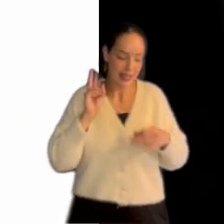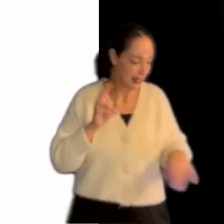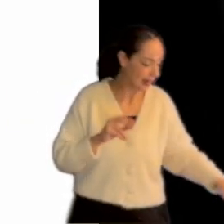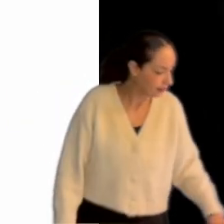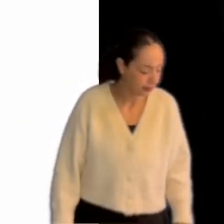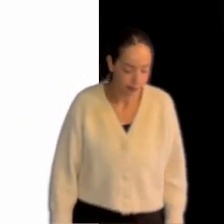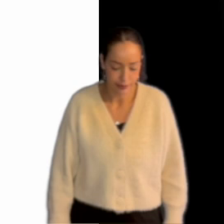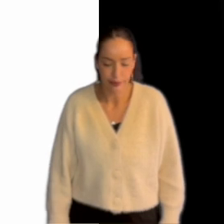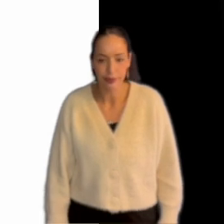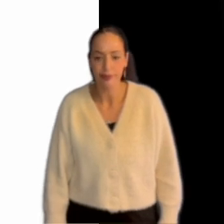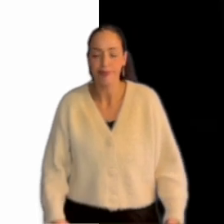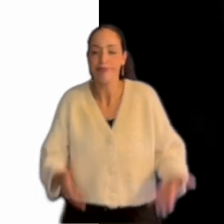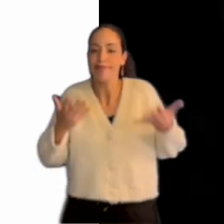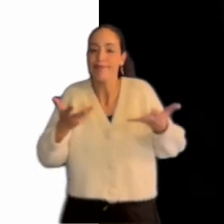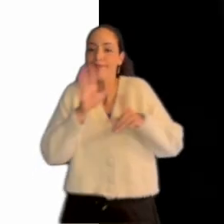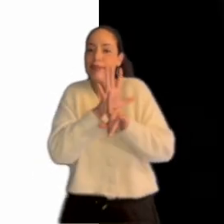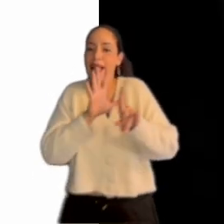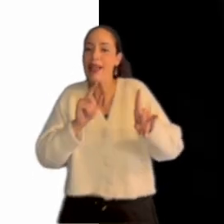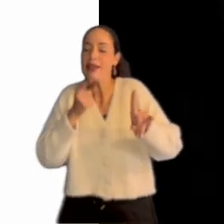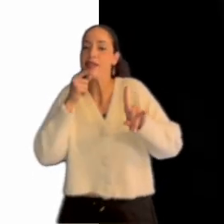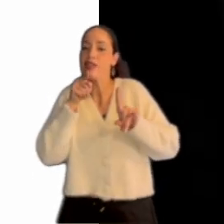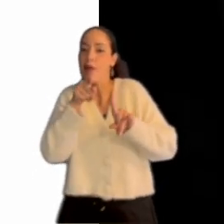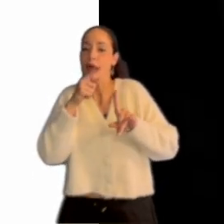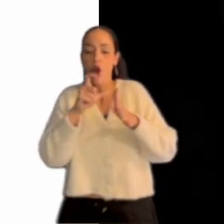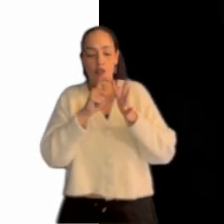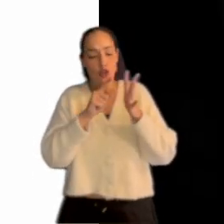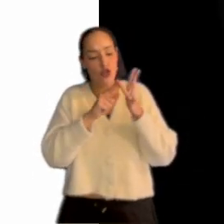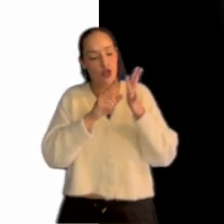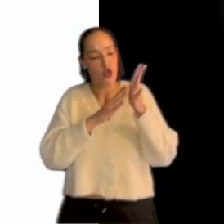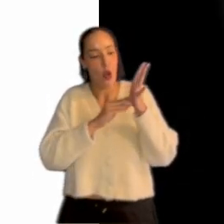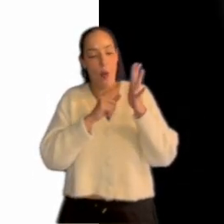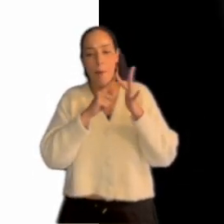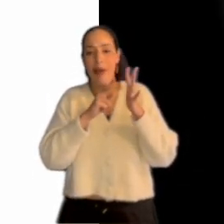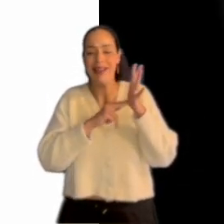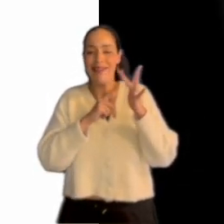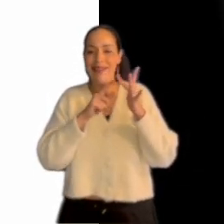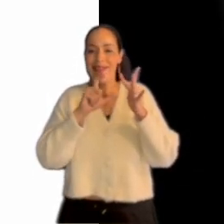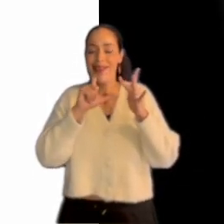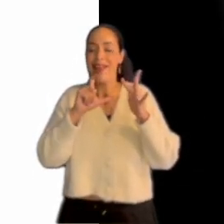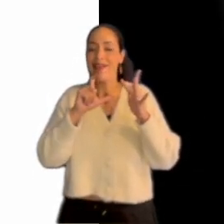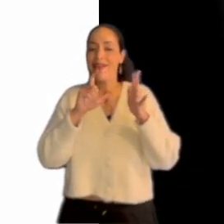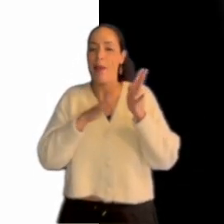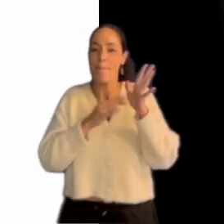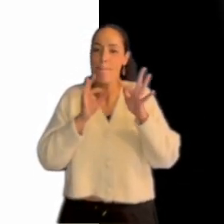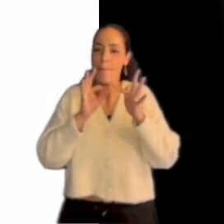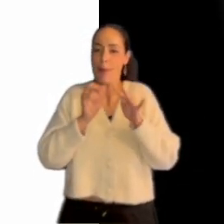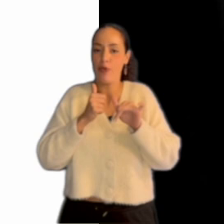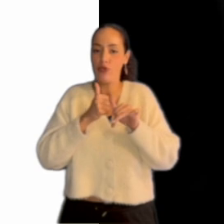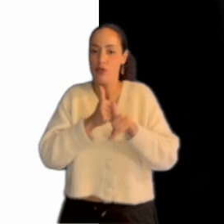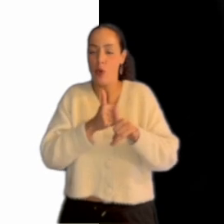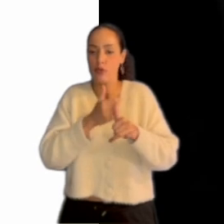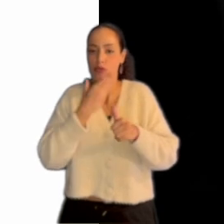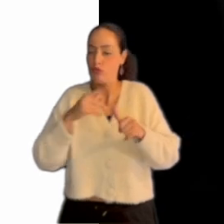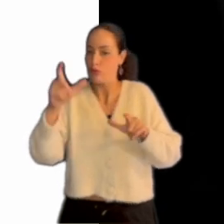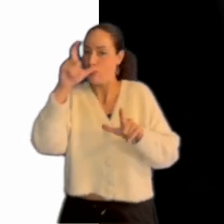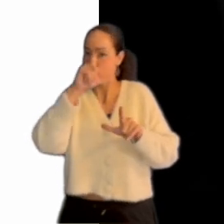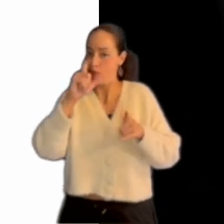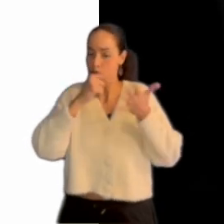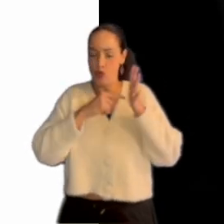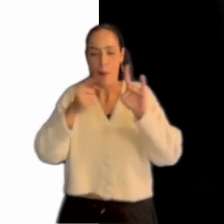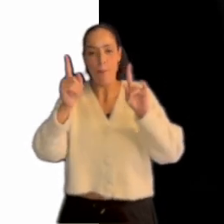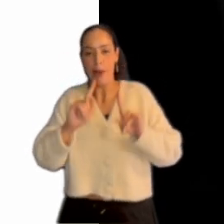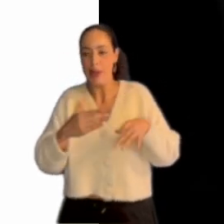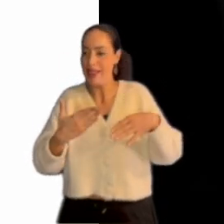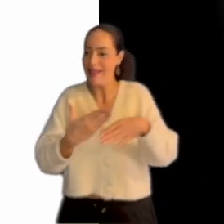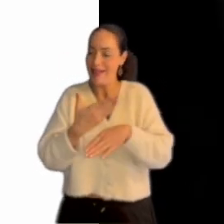people, places and activities in his life which are present, some of which are beneficial and others which are detrimental to his well-being.